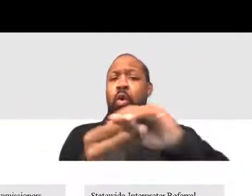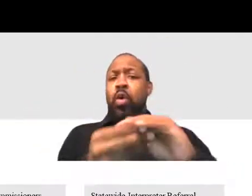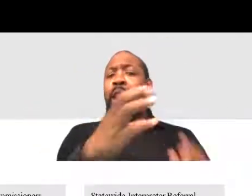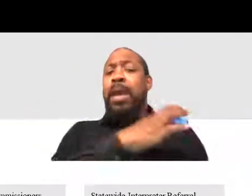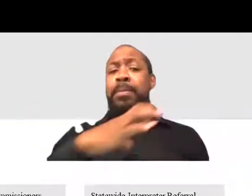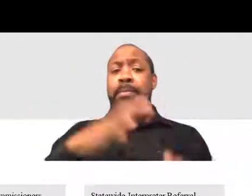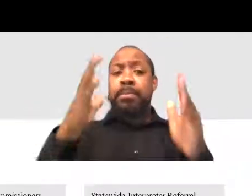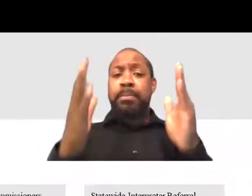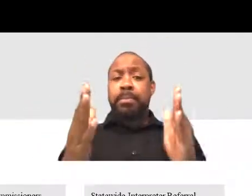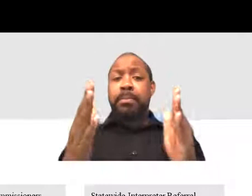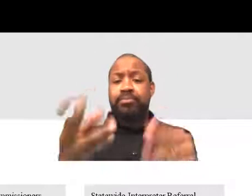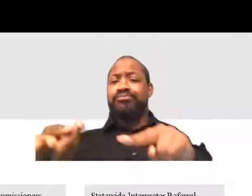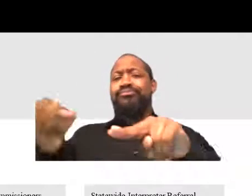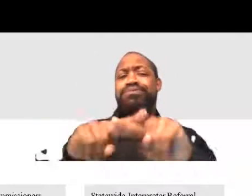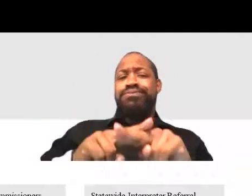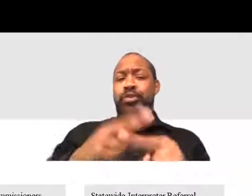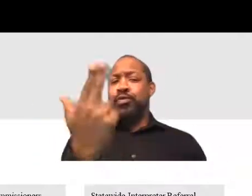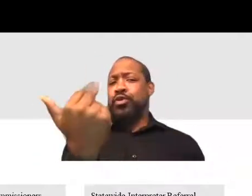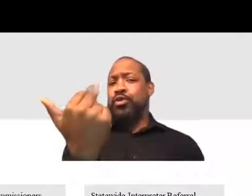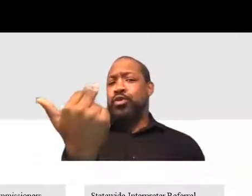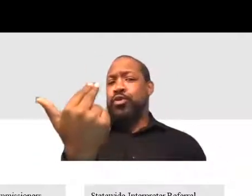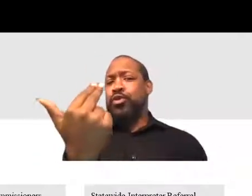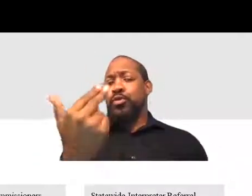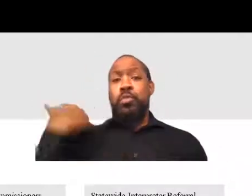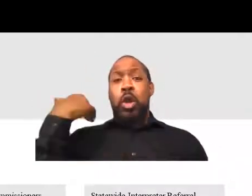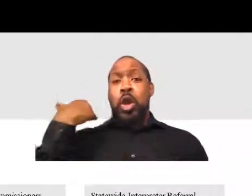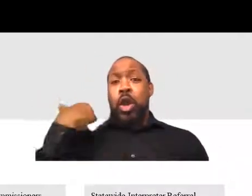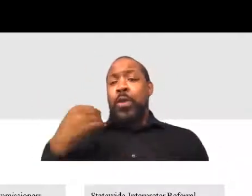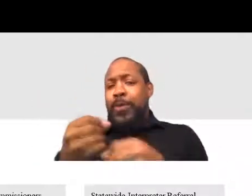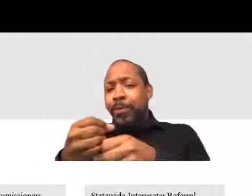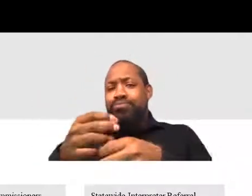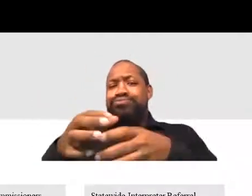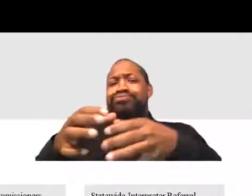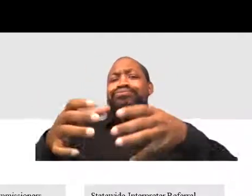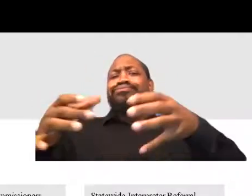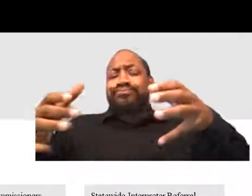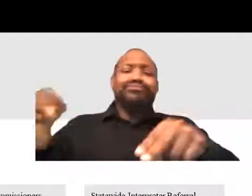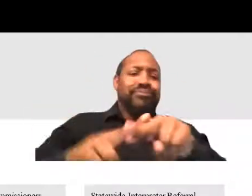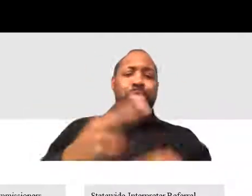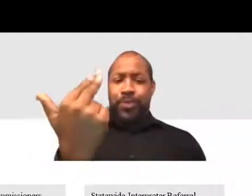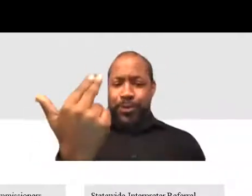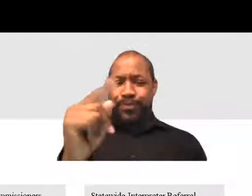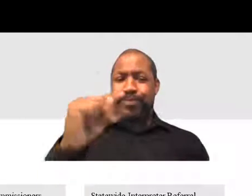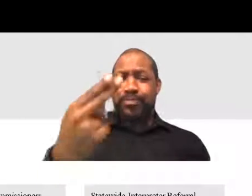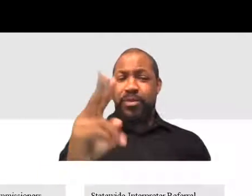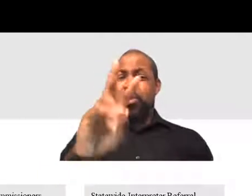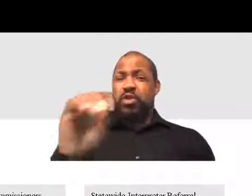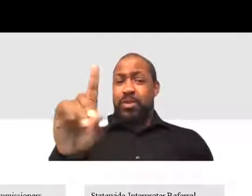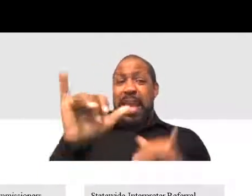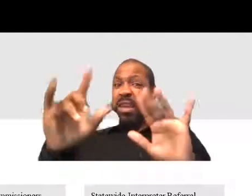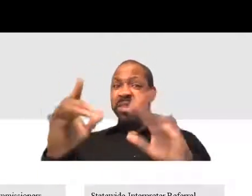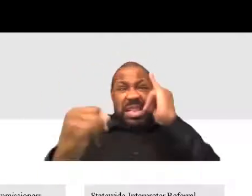In 2001, the total number of commissioners was increased to 13. Prior to that, it was smaller.